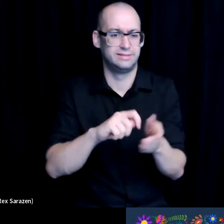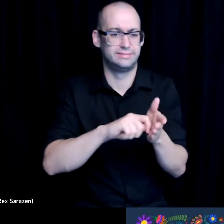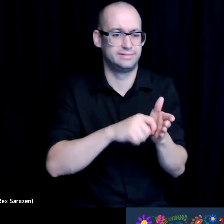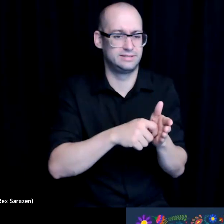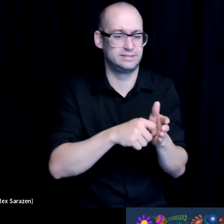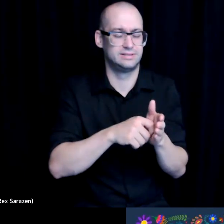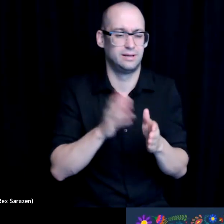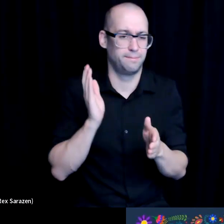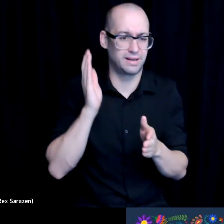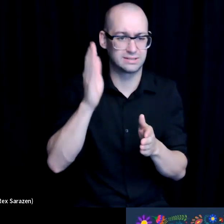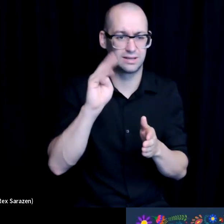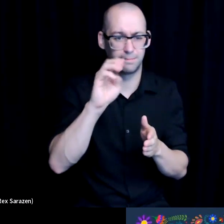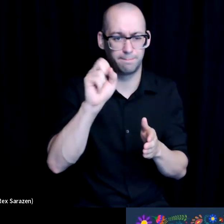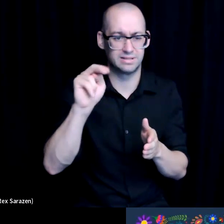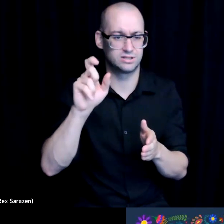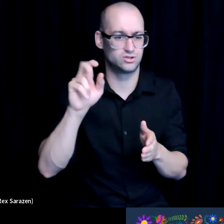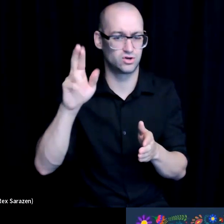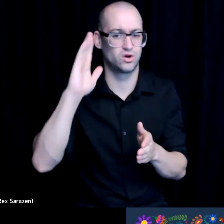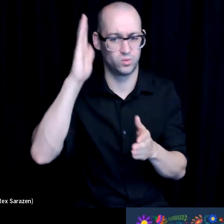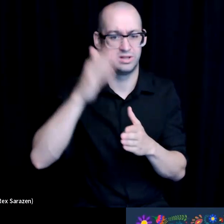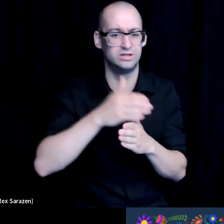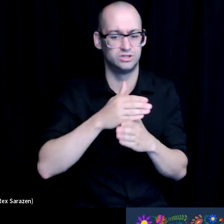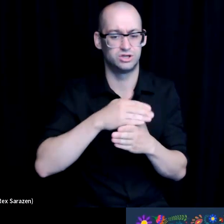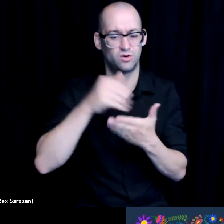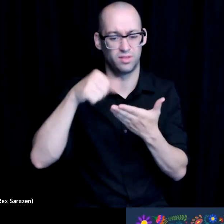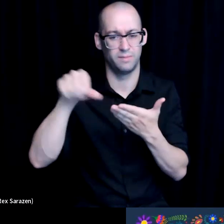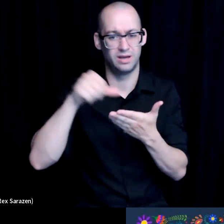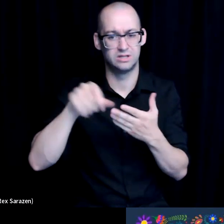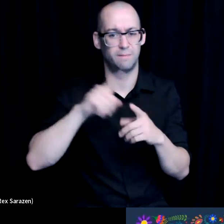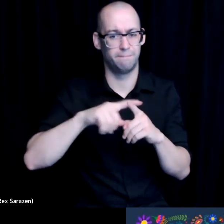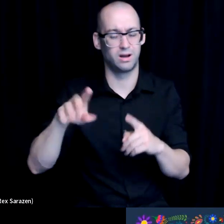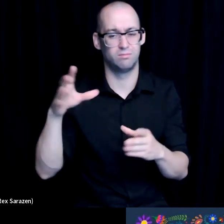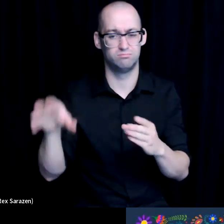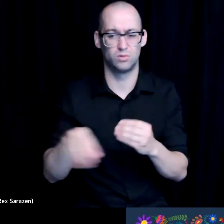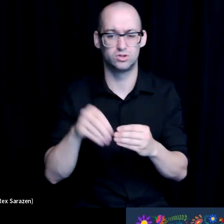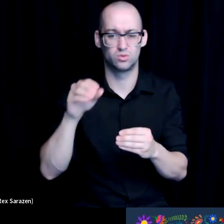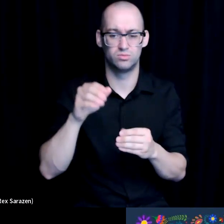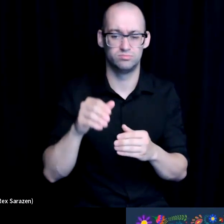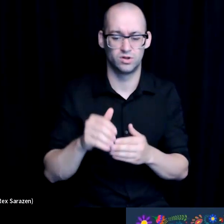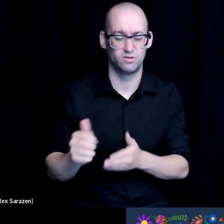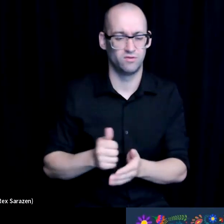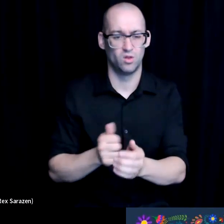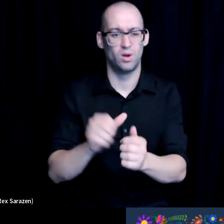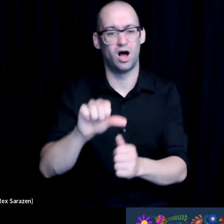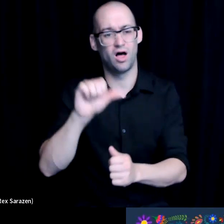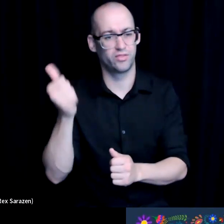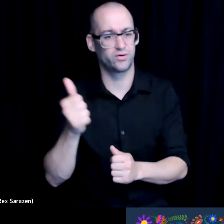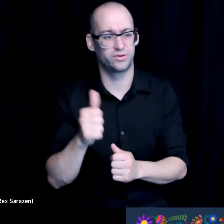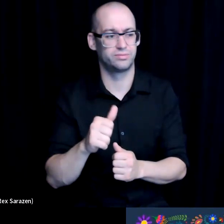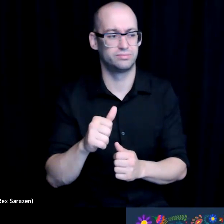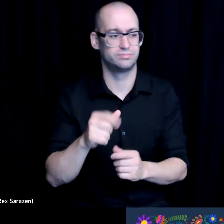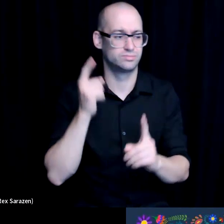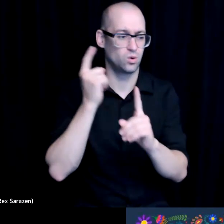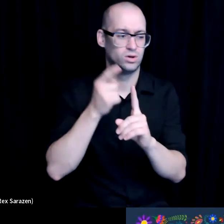I'll share our Facebook page in the chat, but we're also doing pursuing other endeavors, which Matt will share more